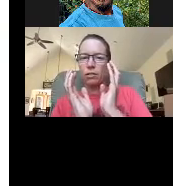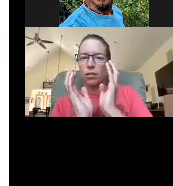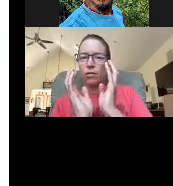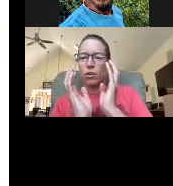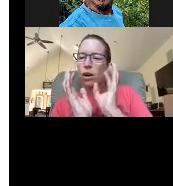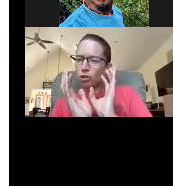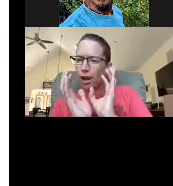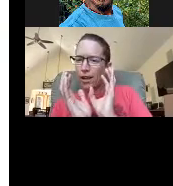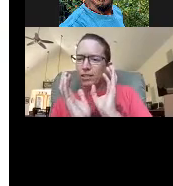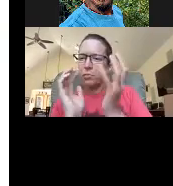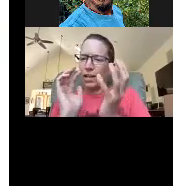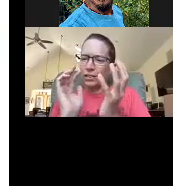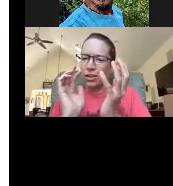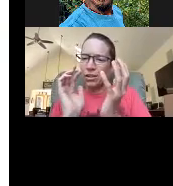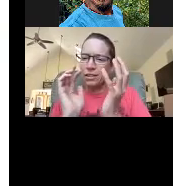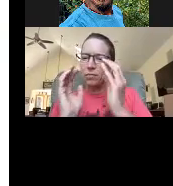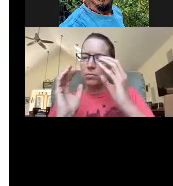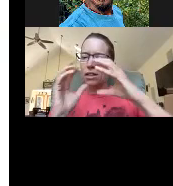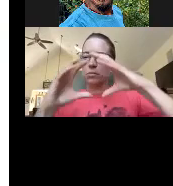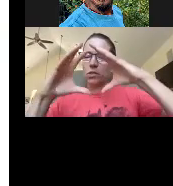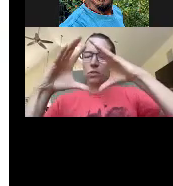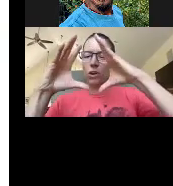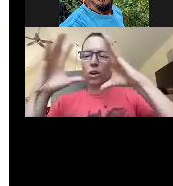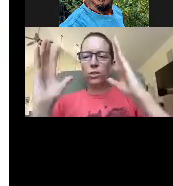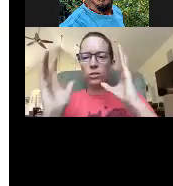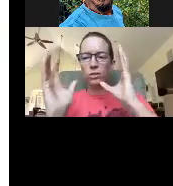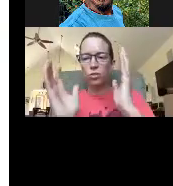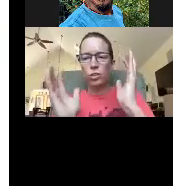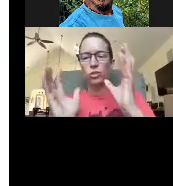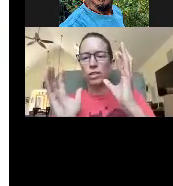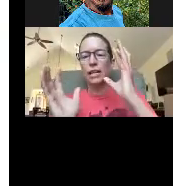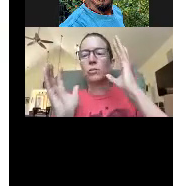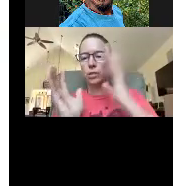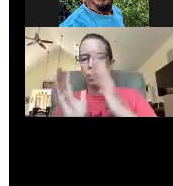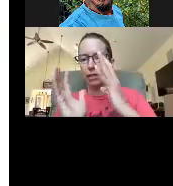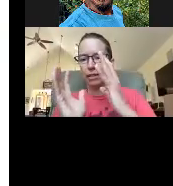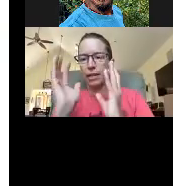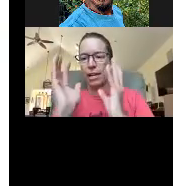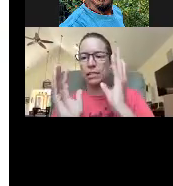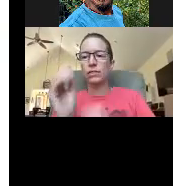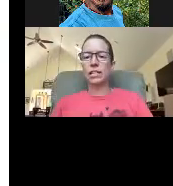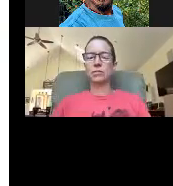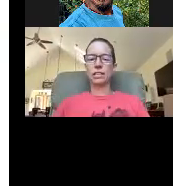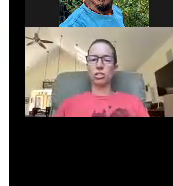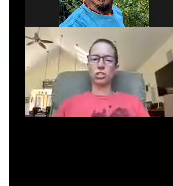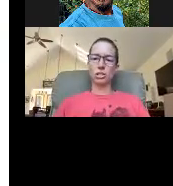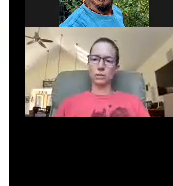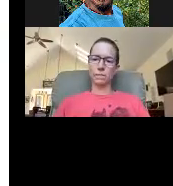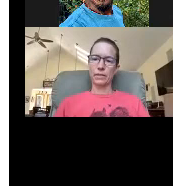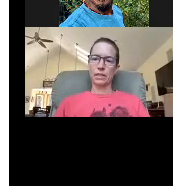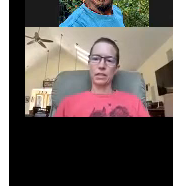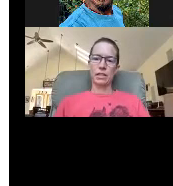like contracts and bylaws then become sort of harder structures that help protect that kind of give and take